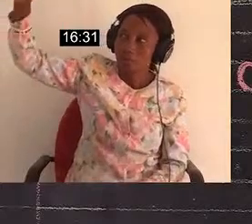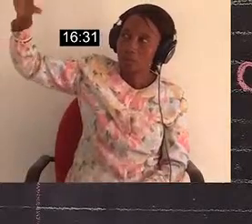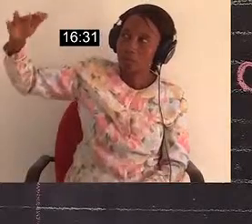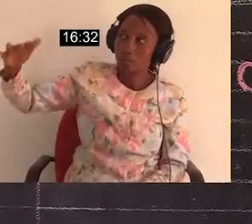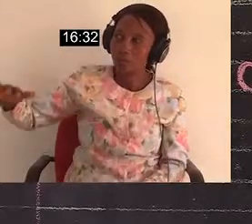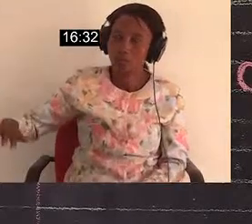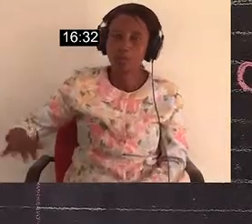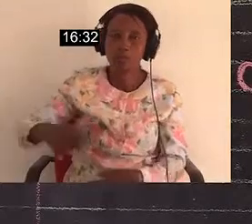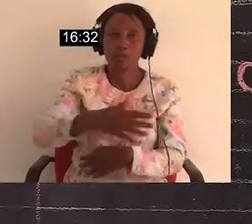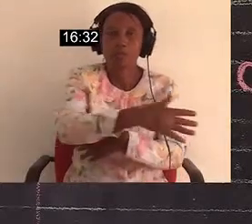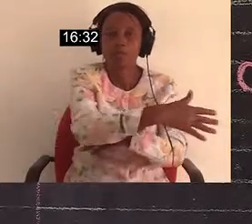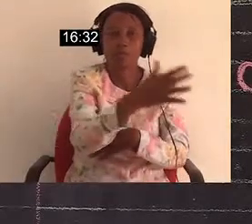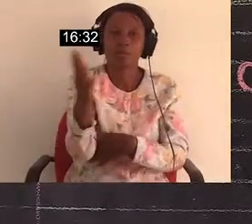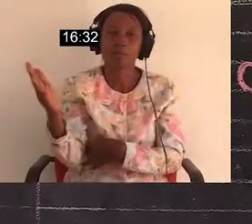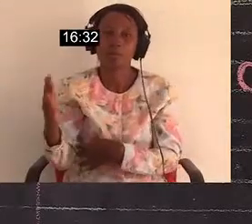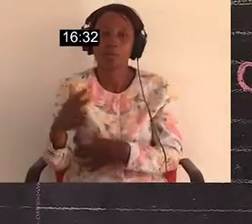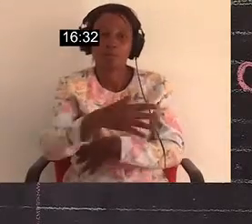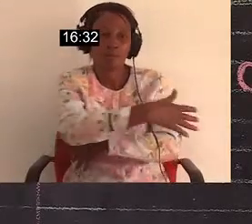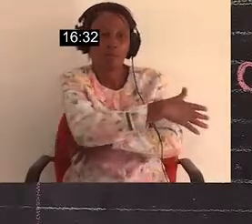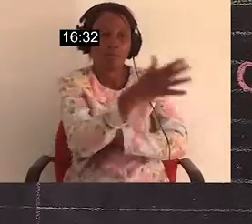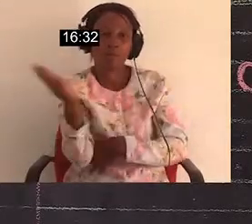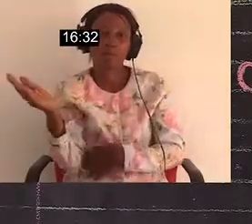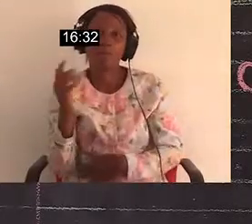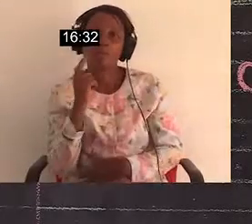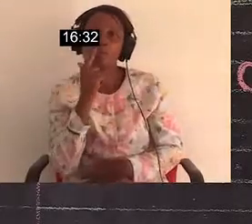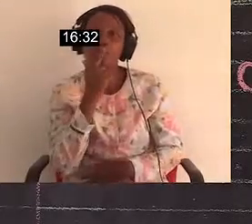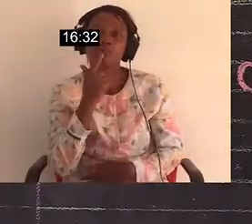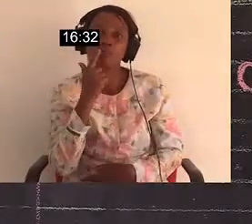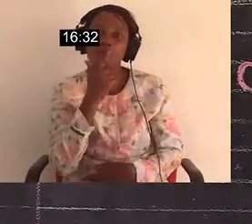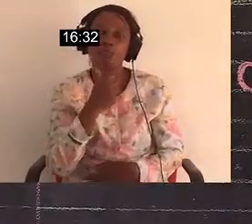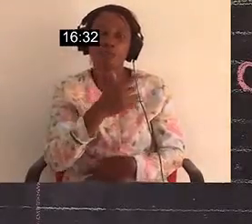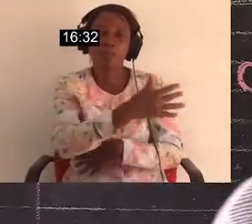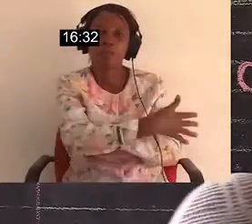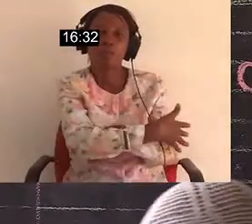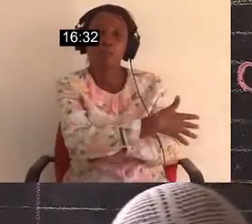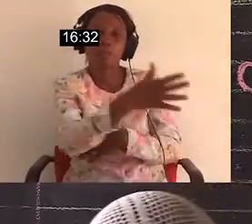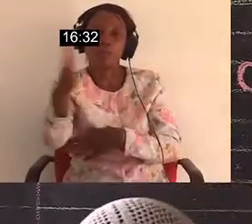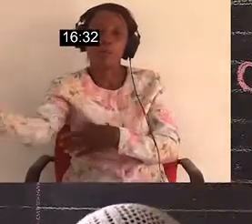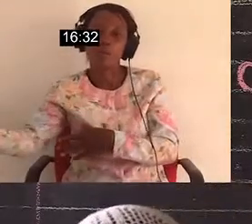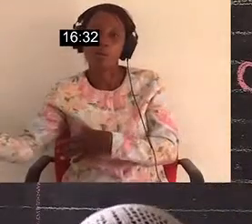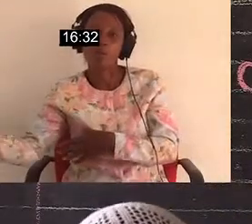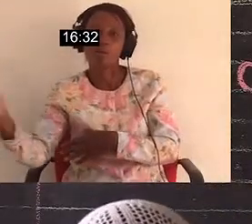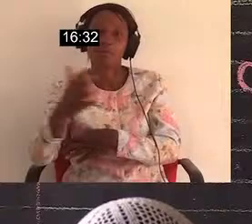window. We open our mouth. So that's open.